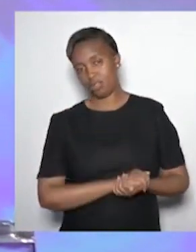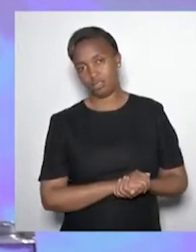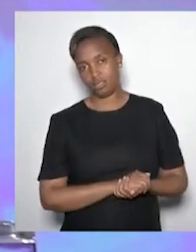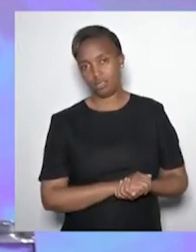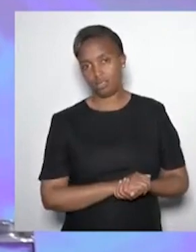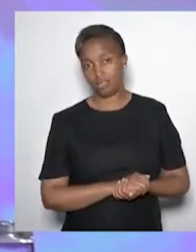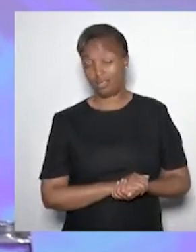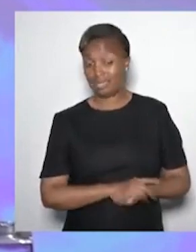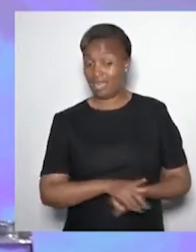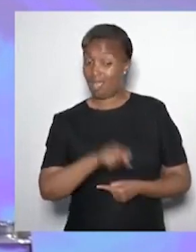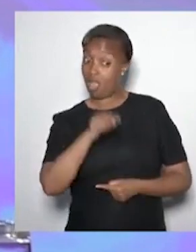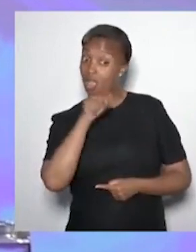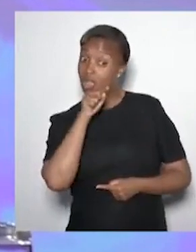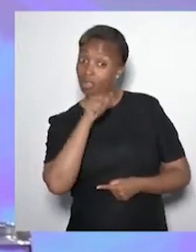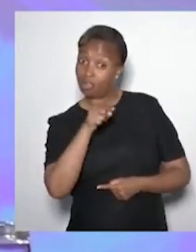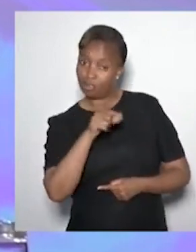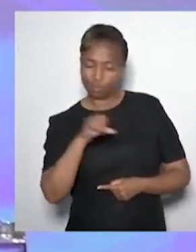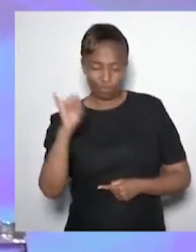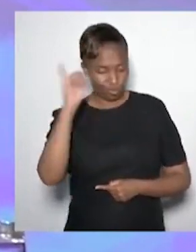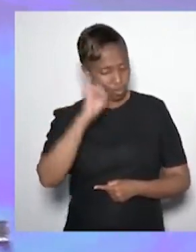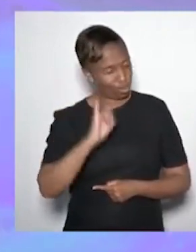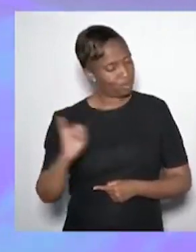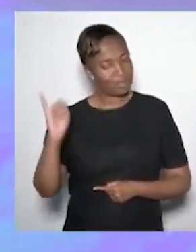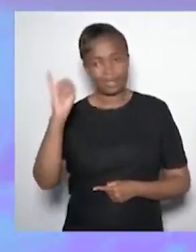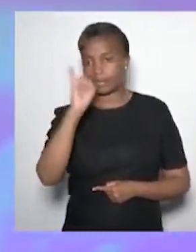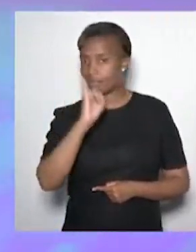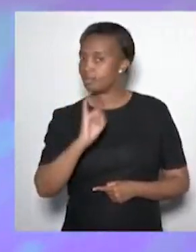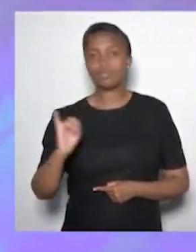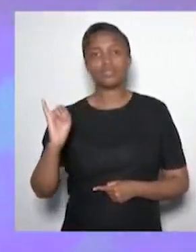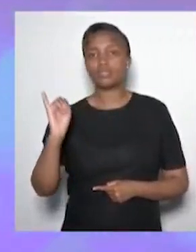And this is a serious one.